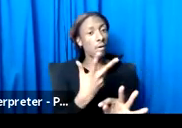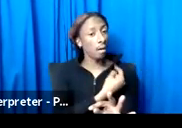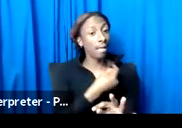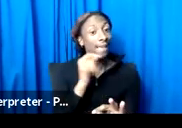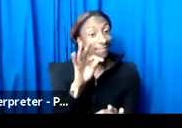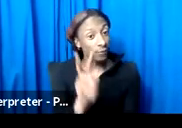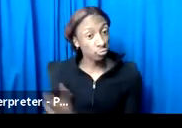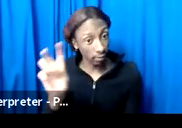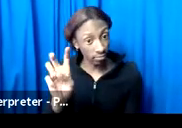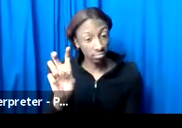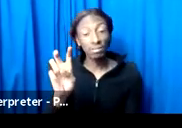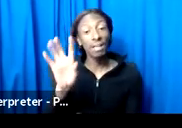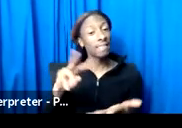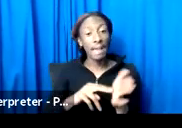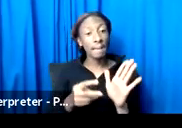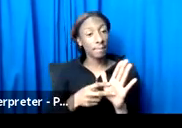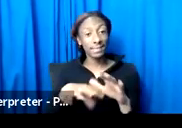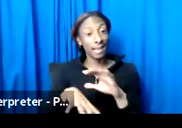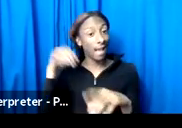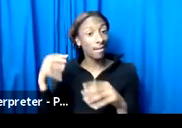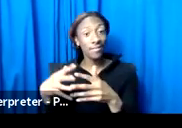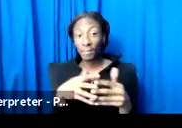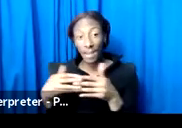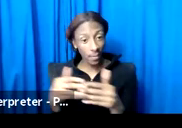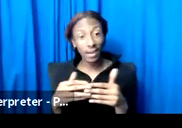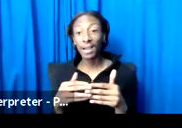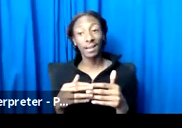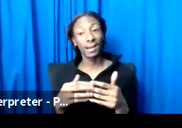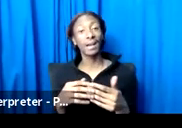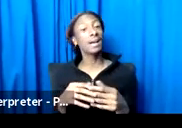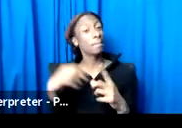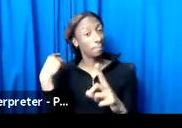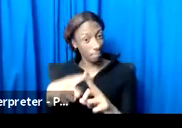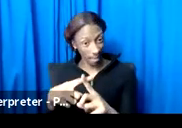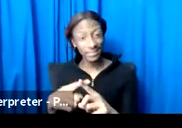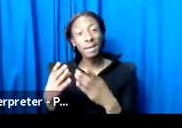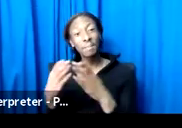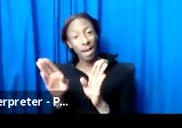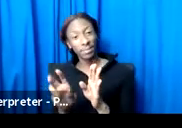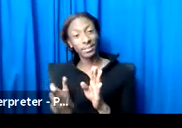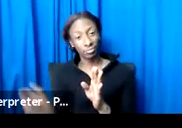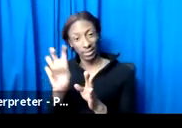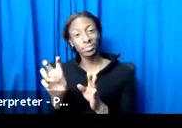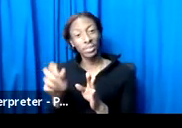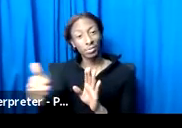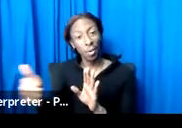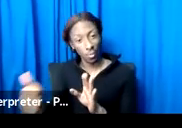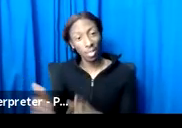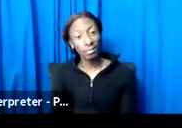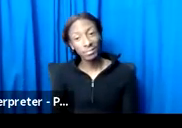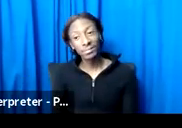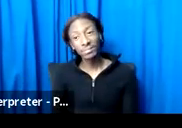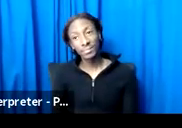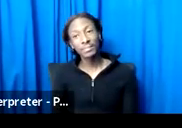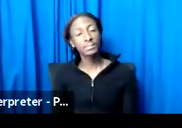traveling. That means traveling abroad, as well as things like using public transportation locally. Next